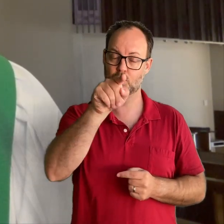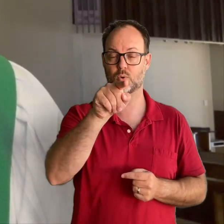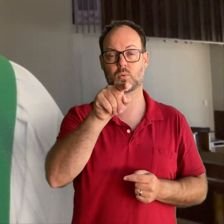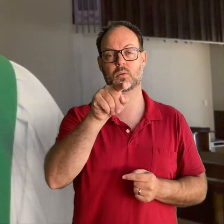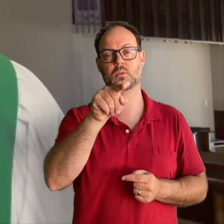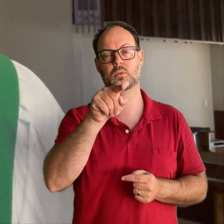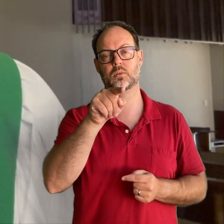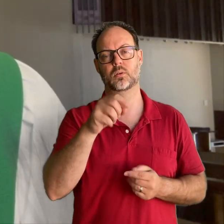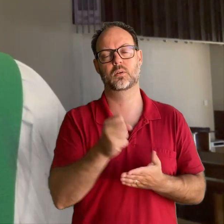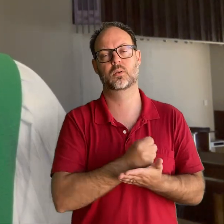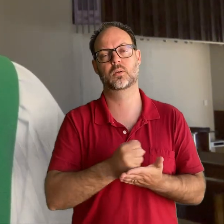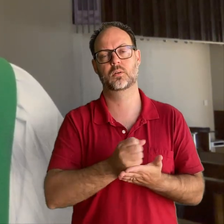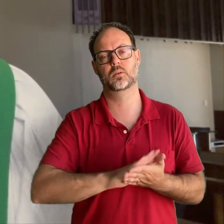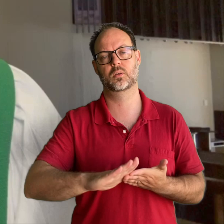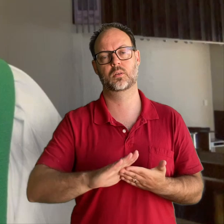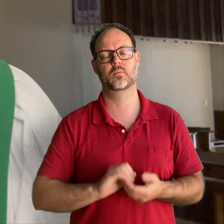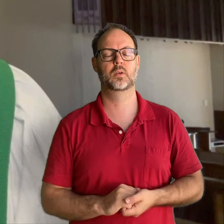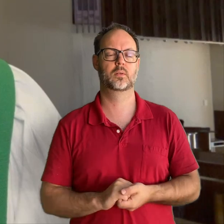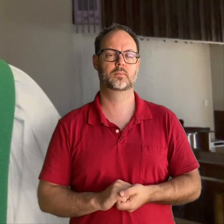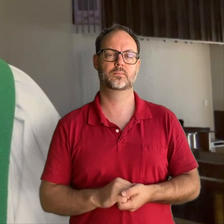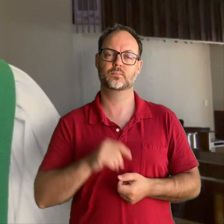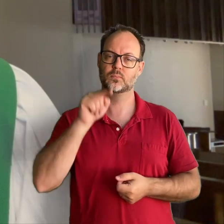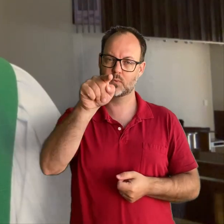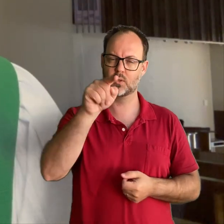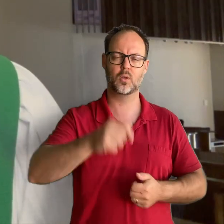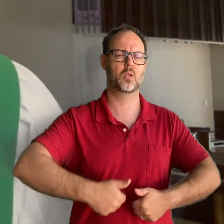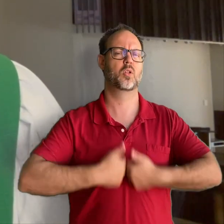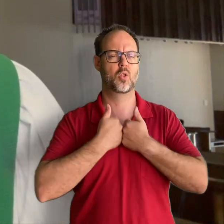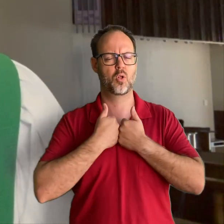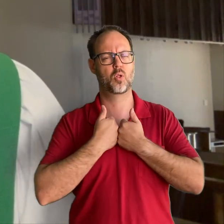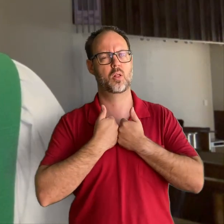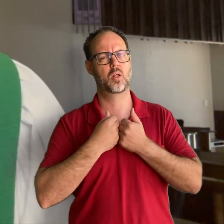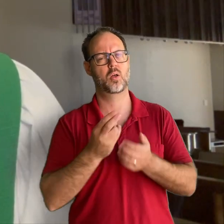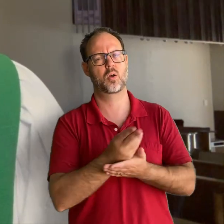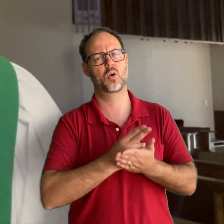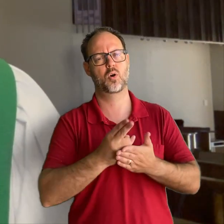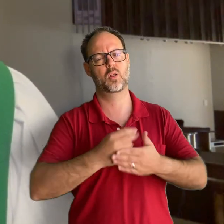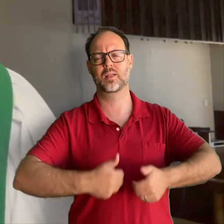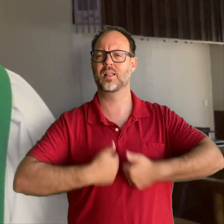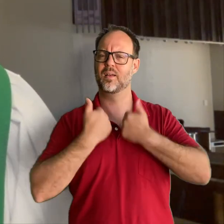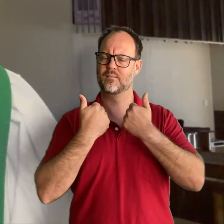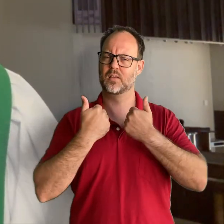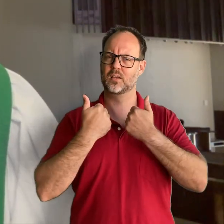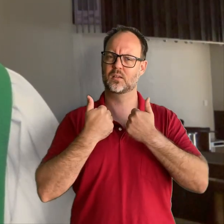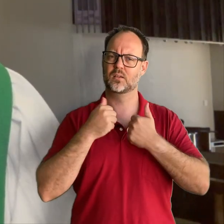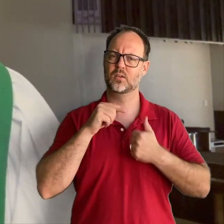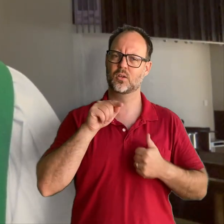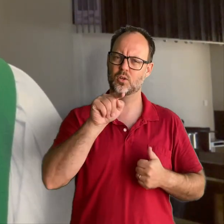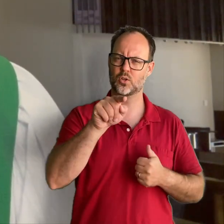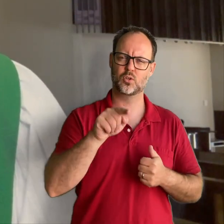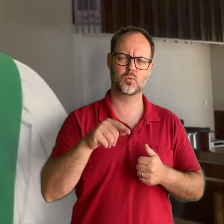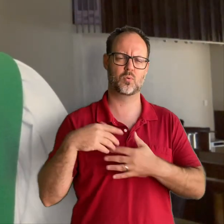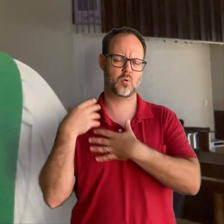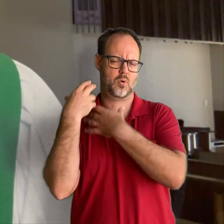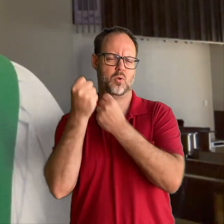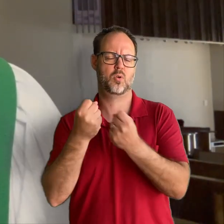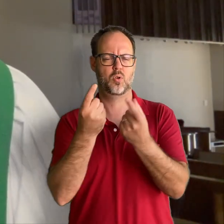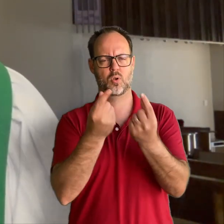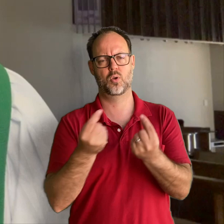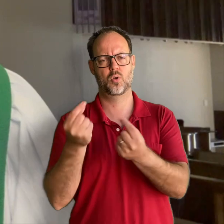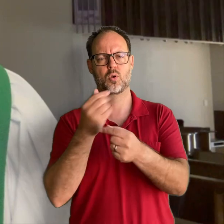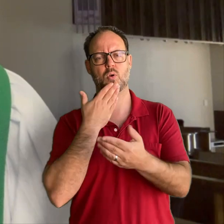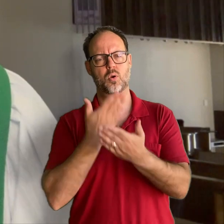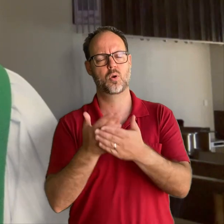you are sanctified. You live a holy life. You are empowered to do